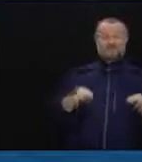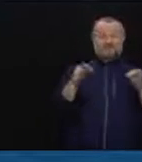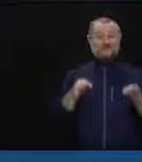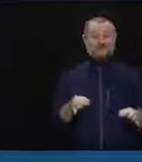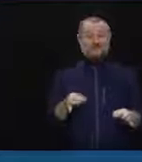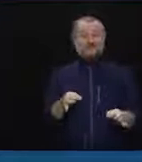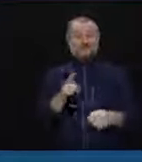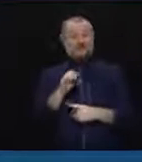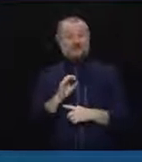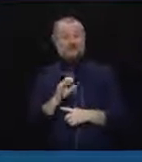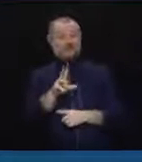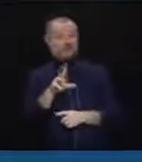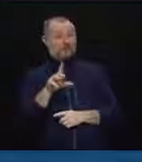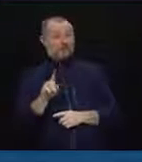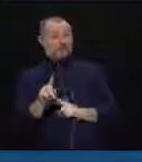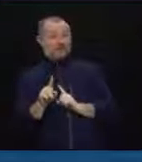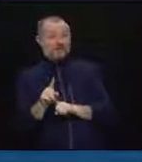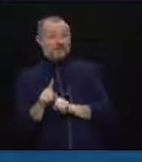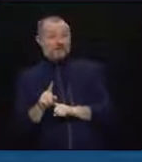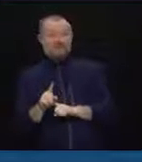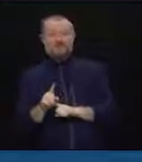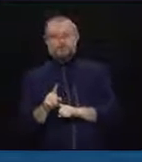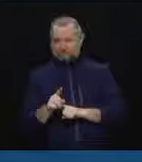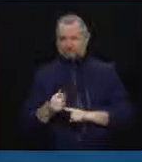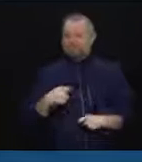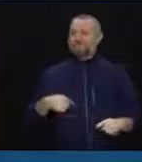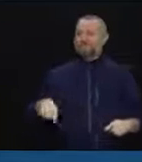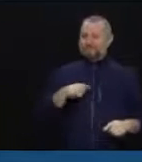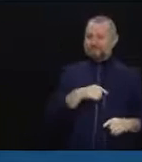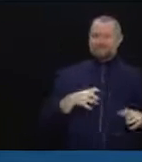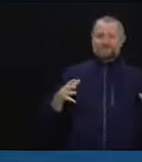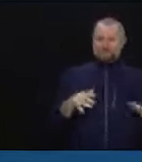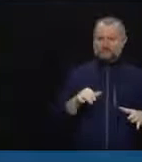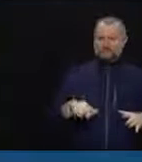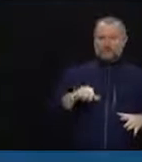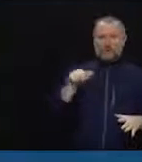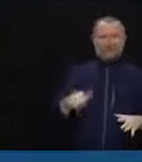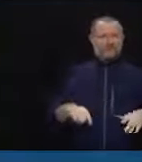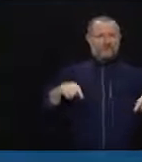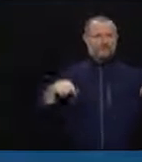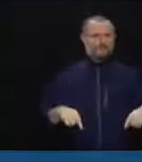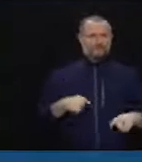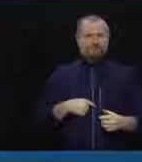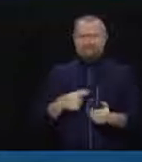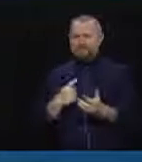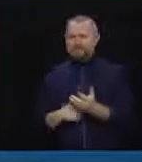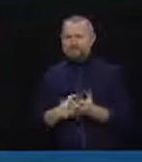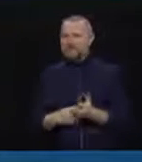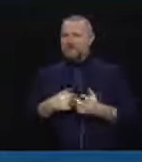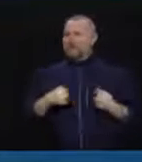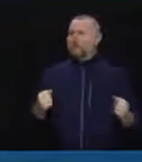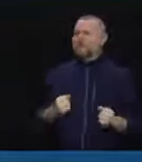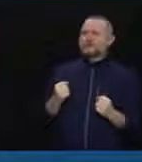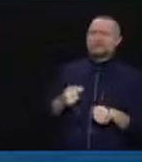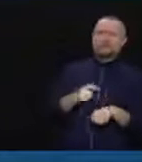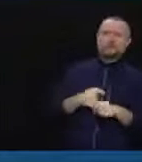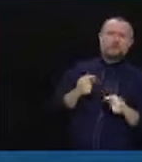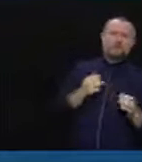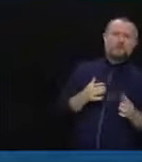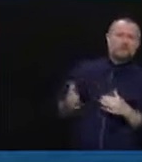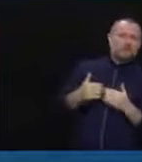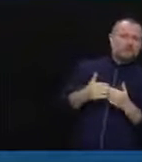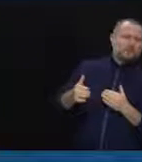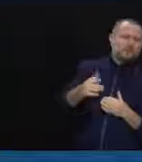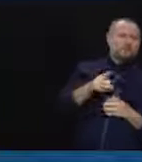Eve, most of you did not, we were up in Albany talking about our winter surge plan 2.0 and how we can do even more to